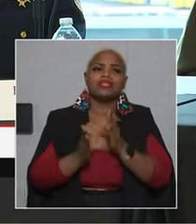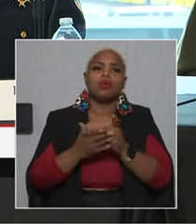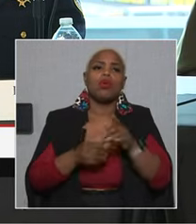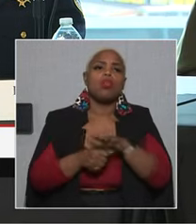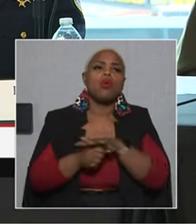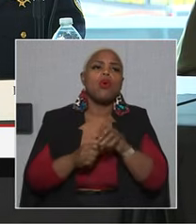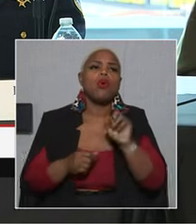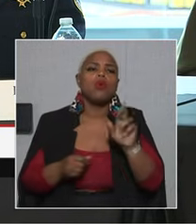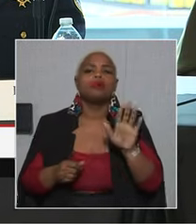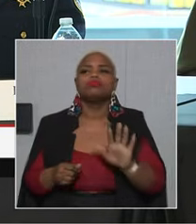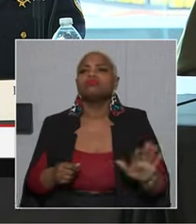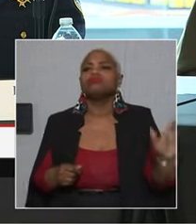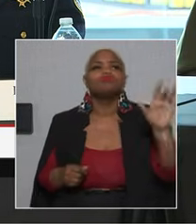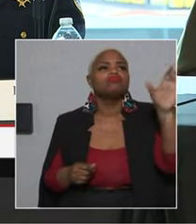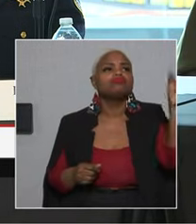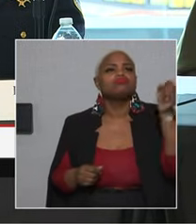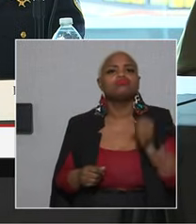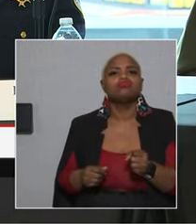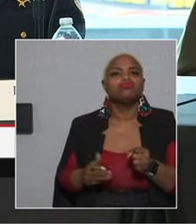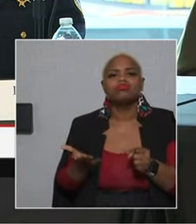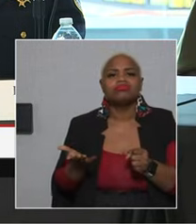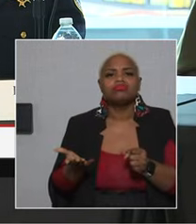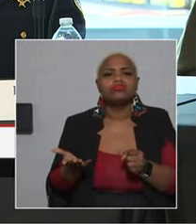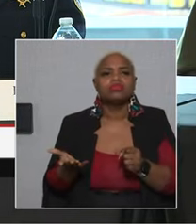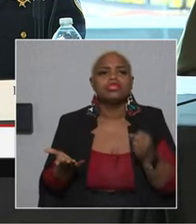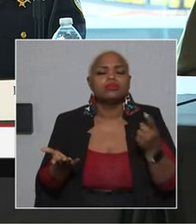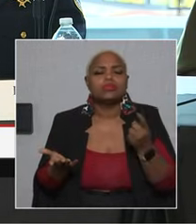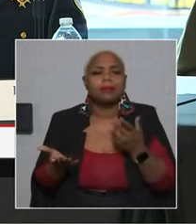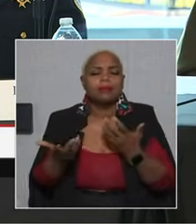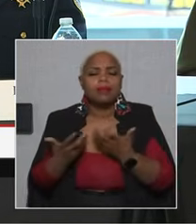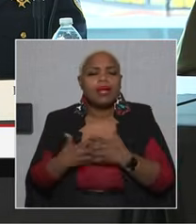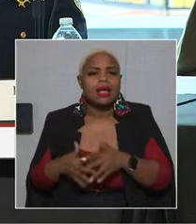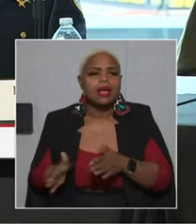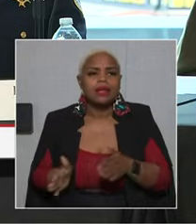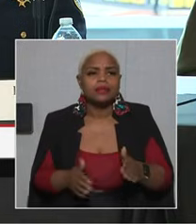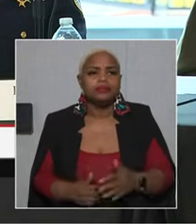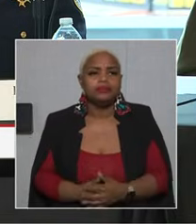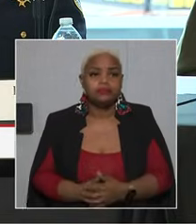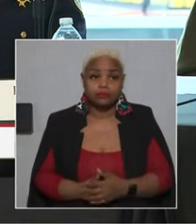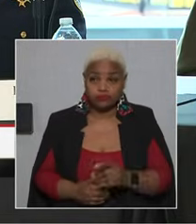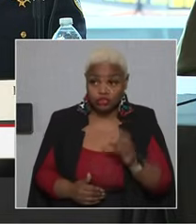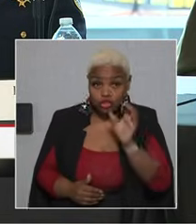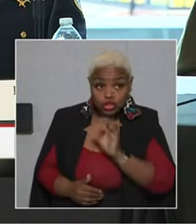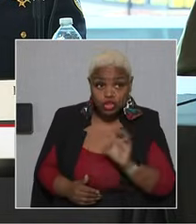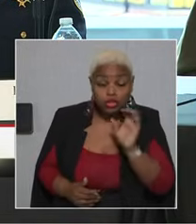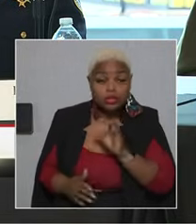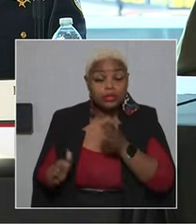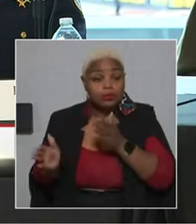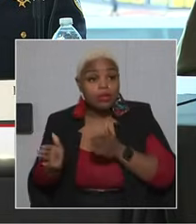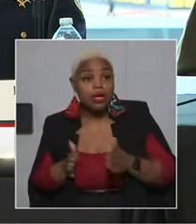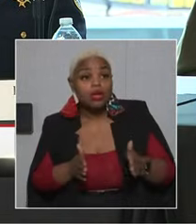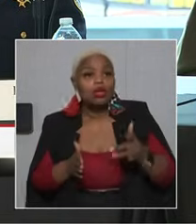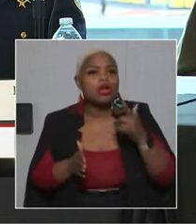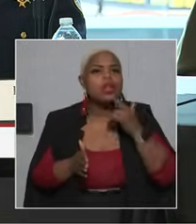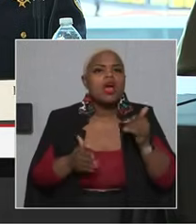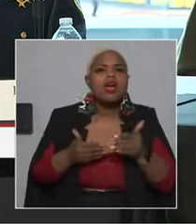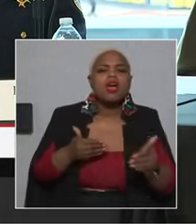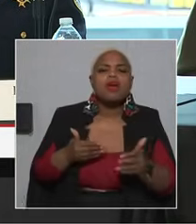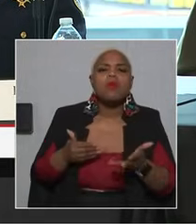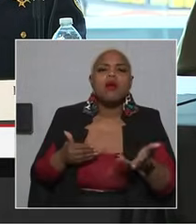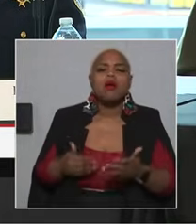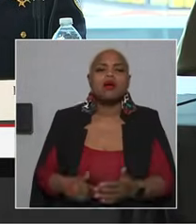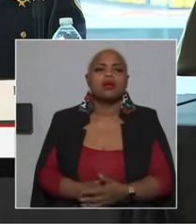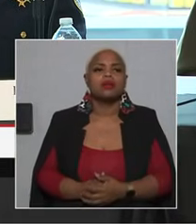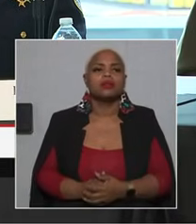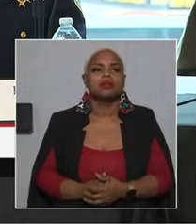little bit about the search and the challenges that you'll face given your situation? I